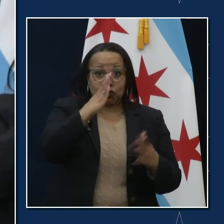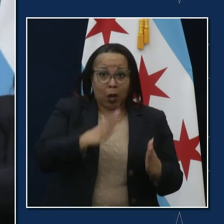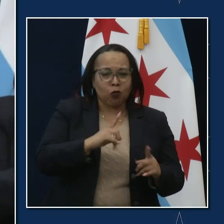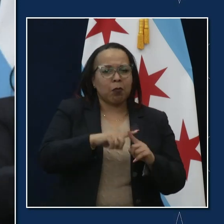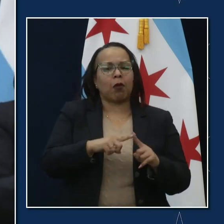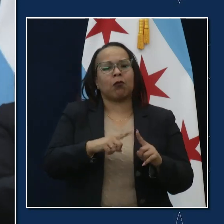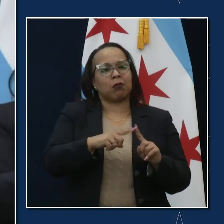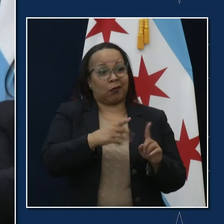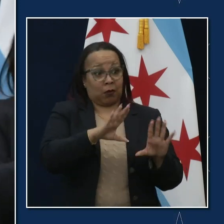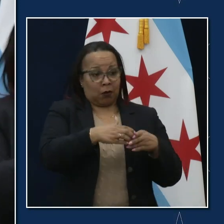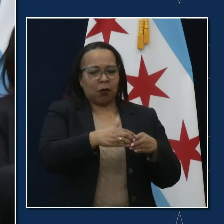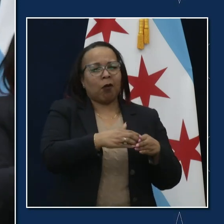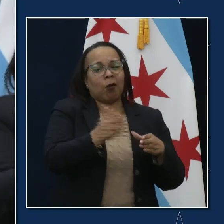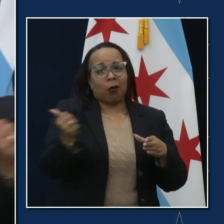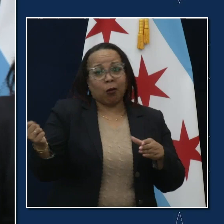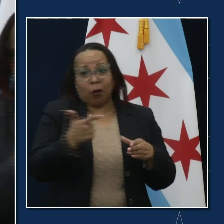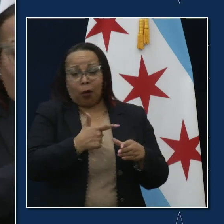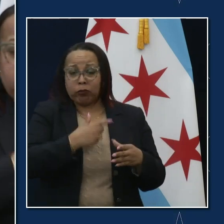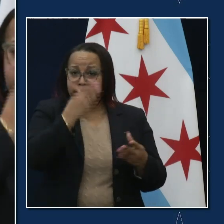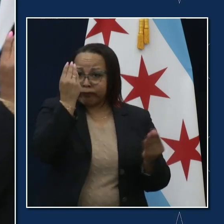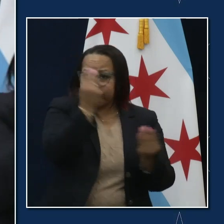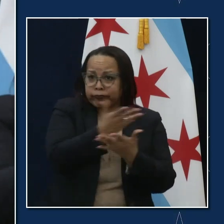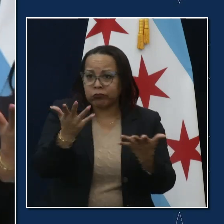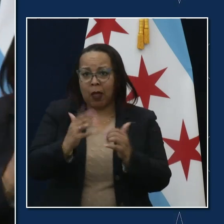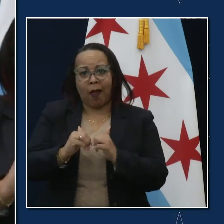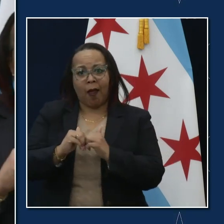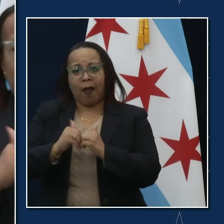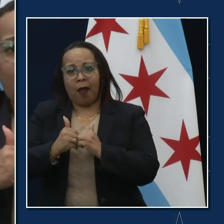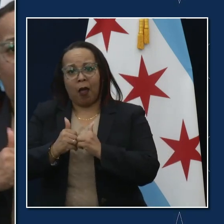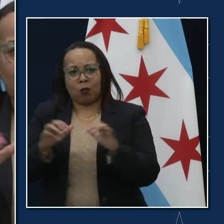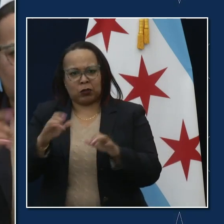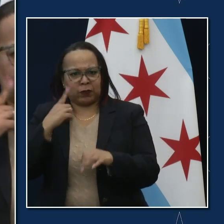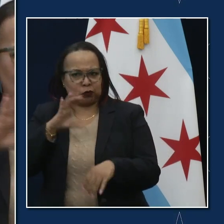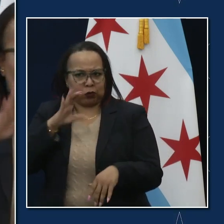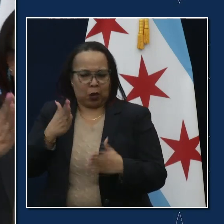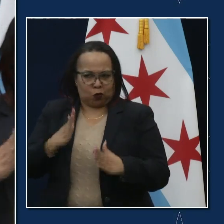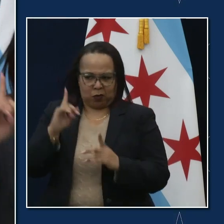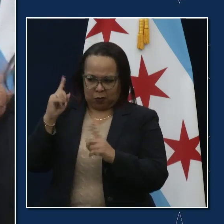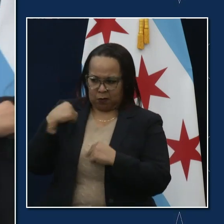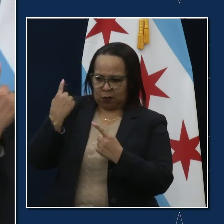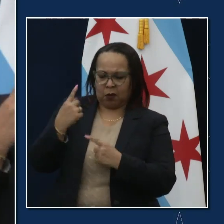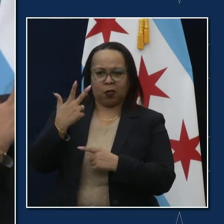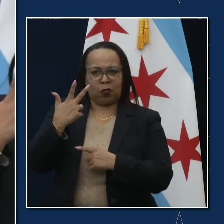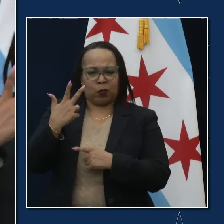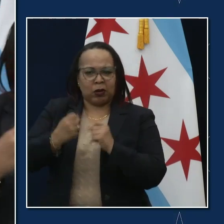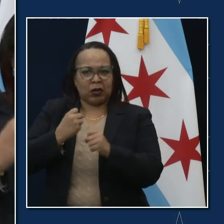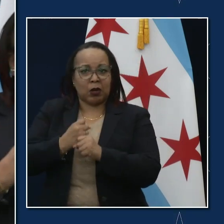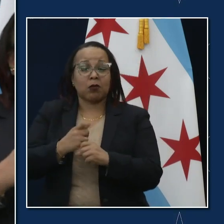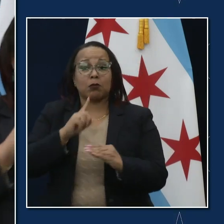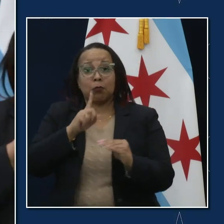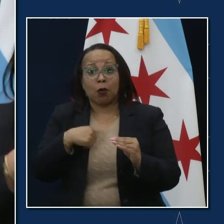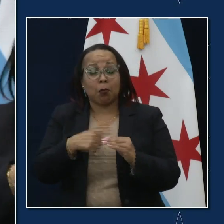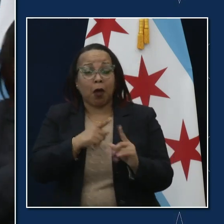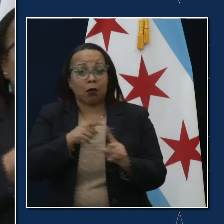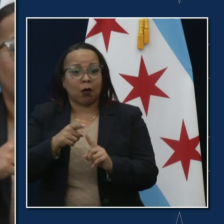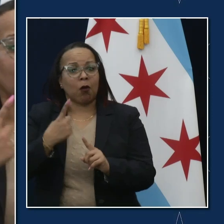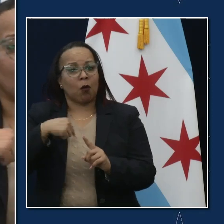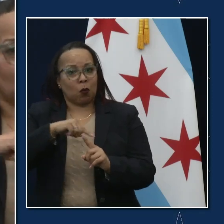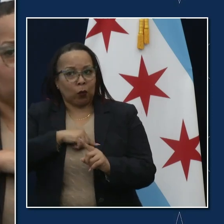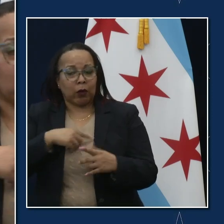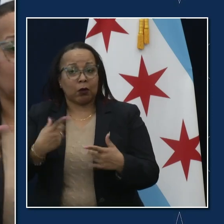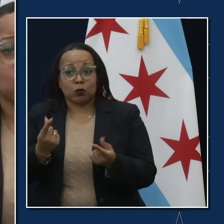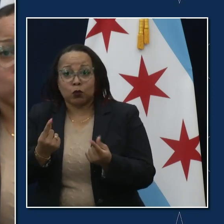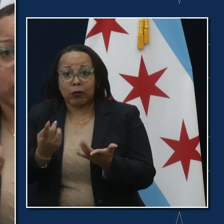over Chicago, and telling the story of how we've delivered for Chicagoans over these last 3.5 years, talking about the fact that we